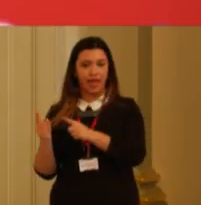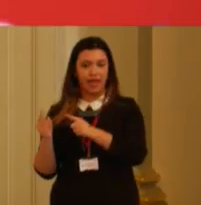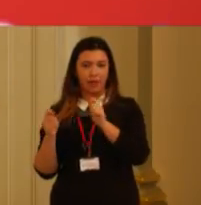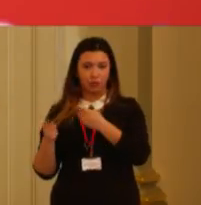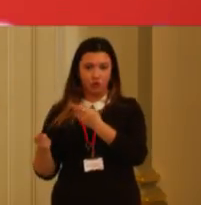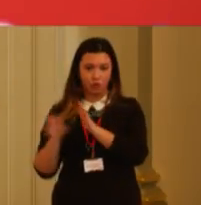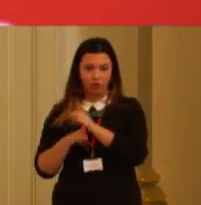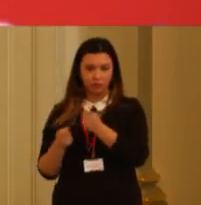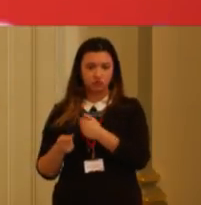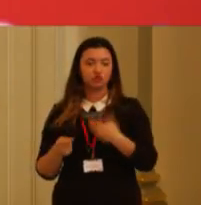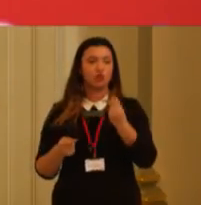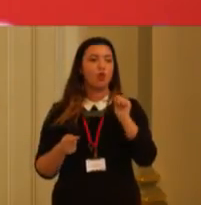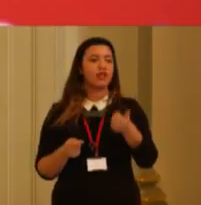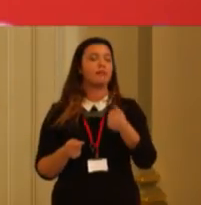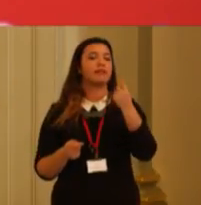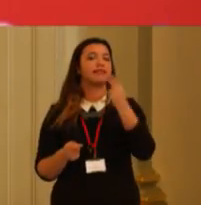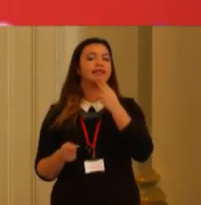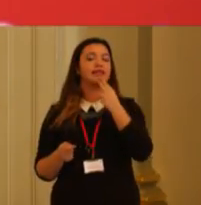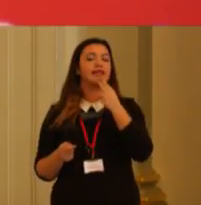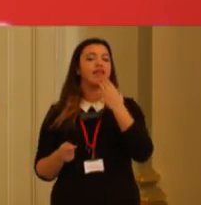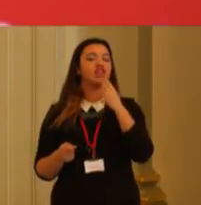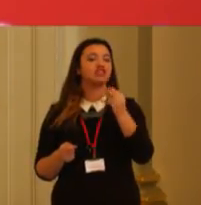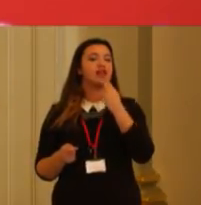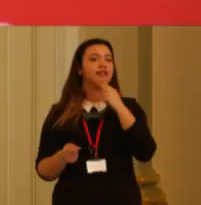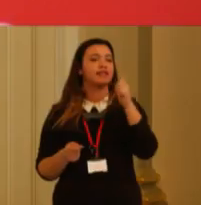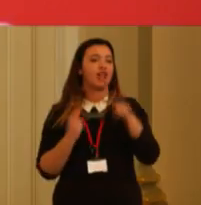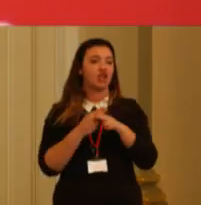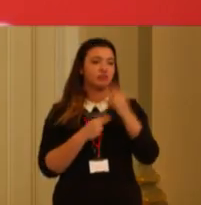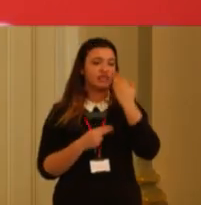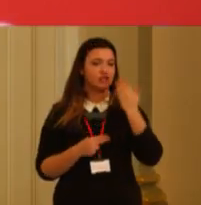Rümeysa is an editor and co-founder at Reçel Blog, and this is